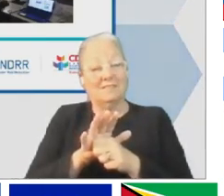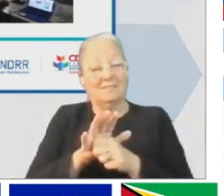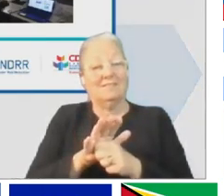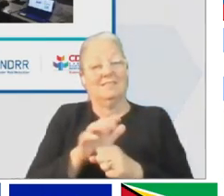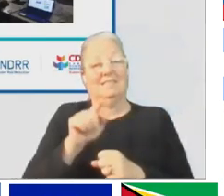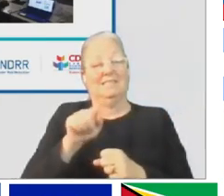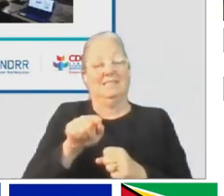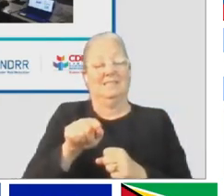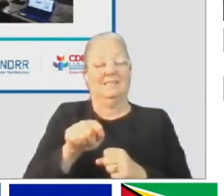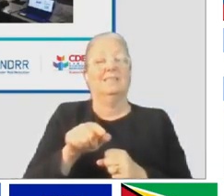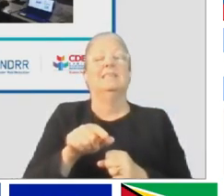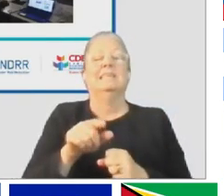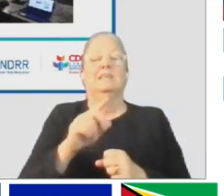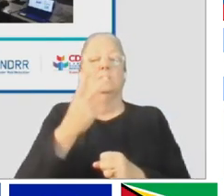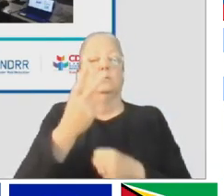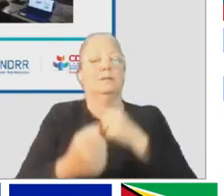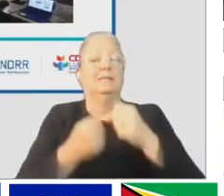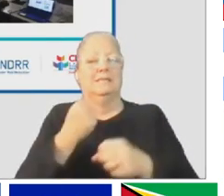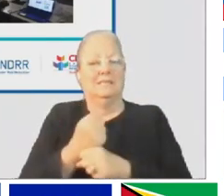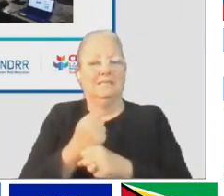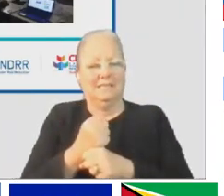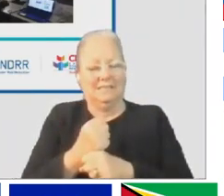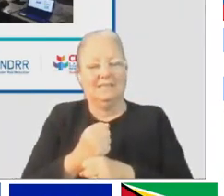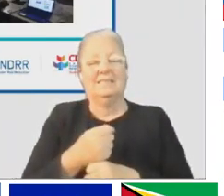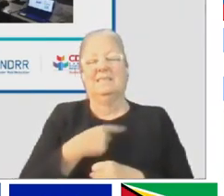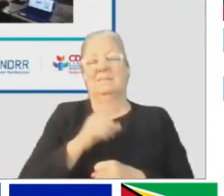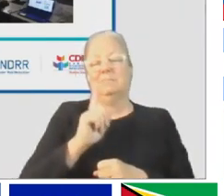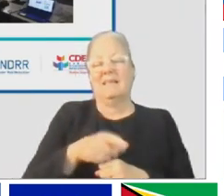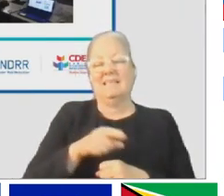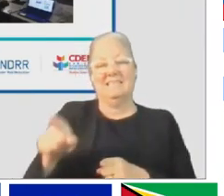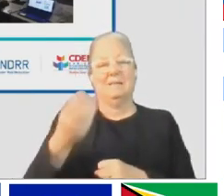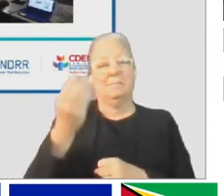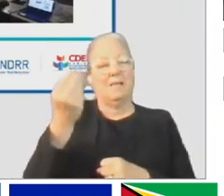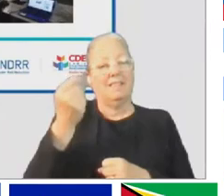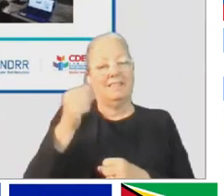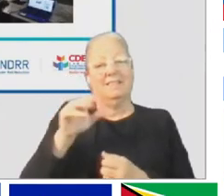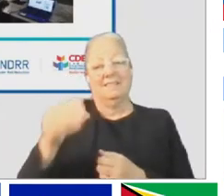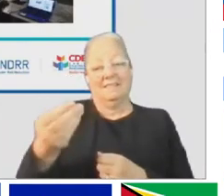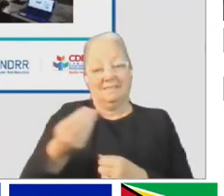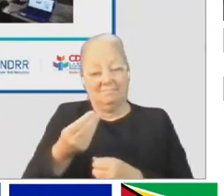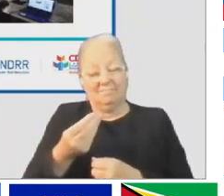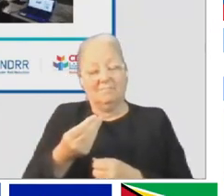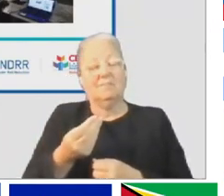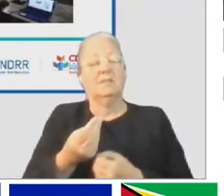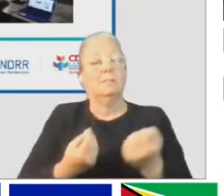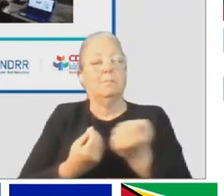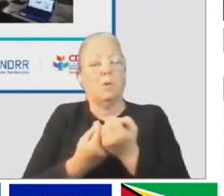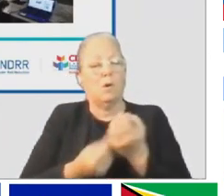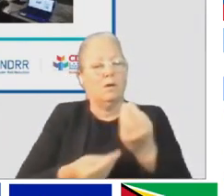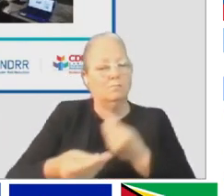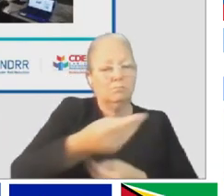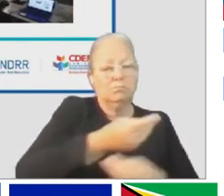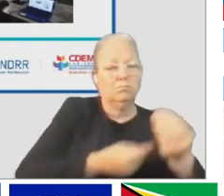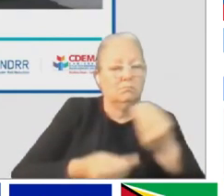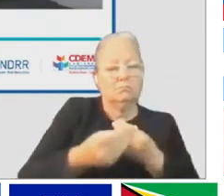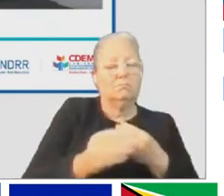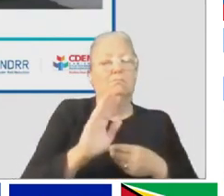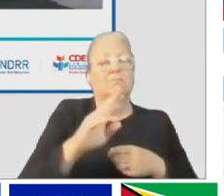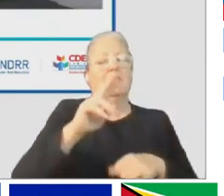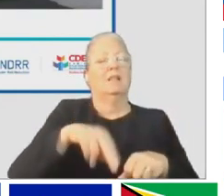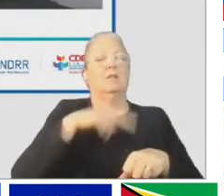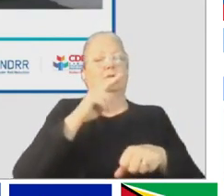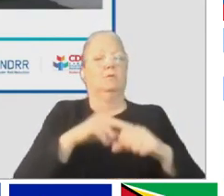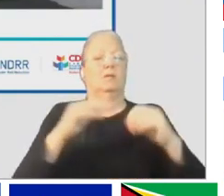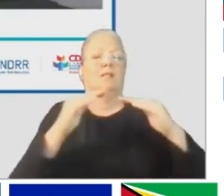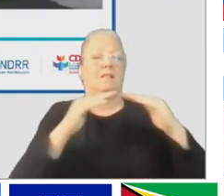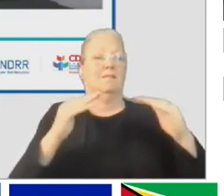from that kitty to really support the resource mobilization at the national level for the Ministry of Health.